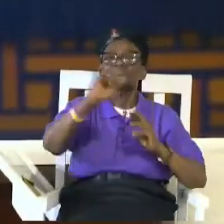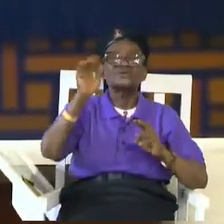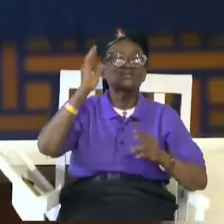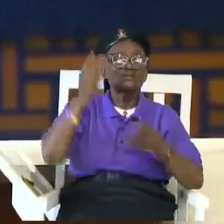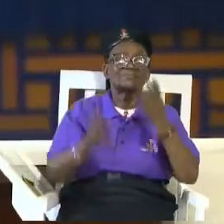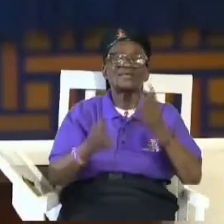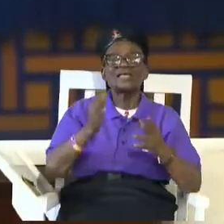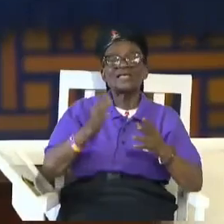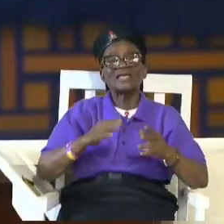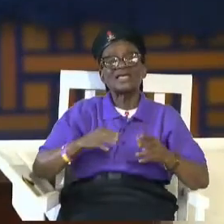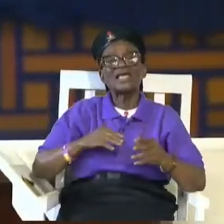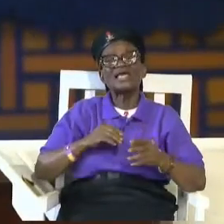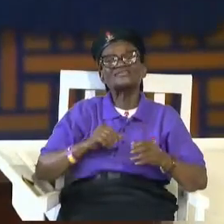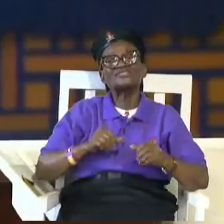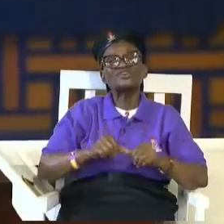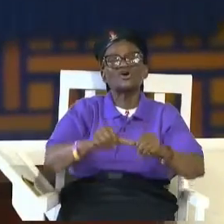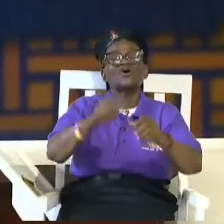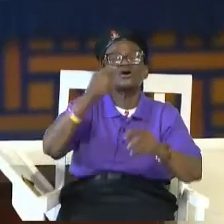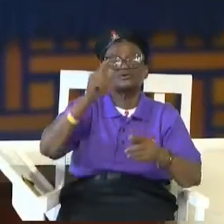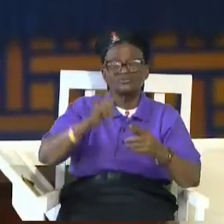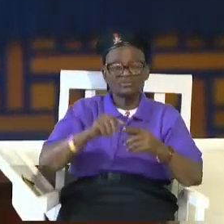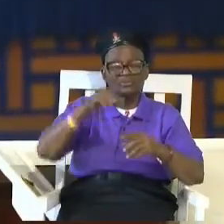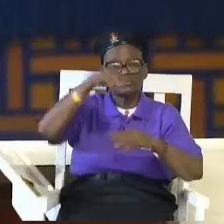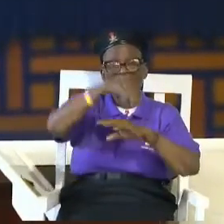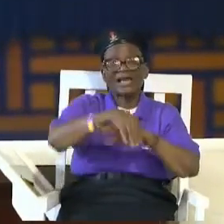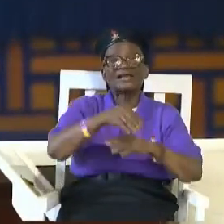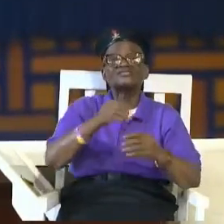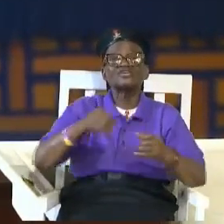night. Joy comes in the